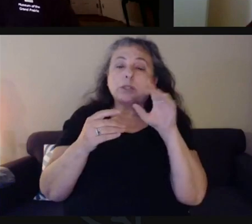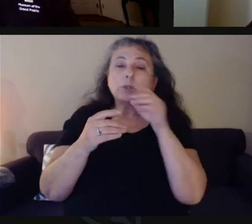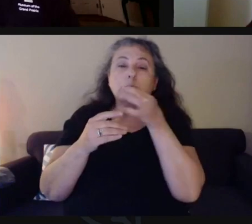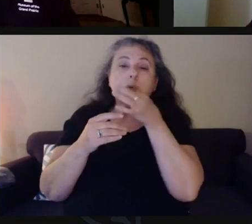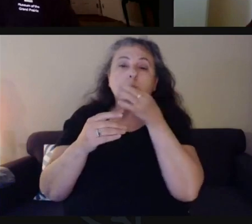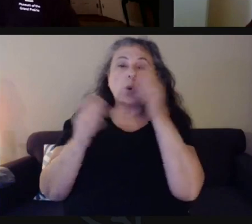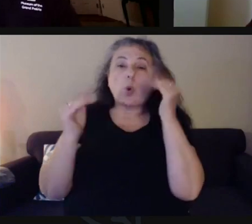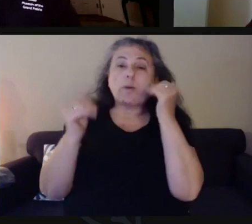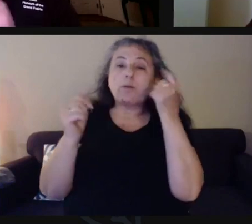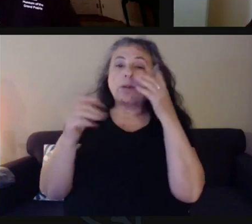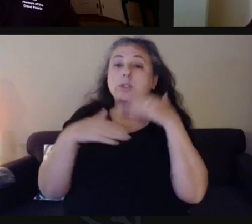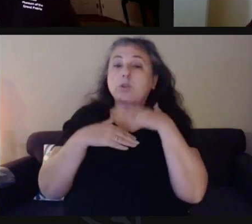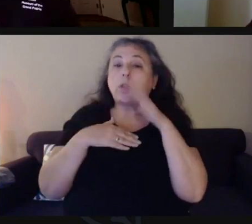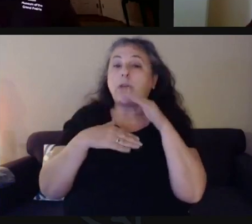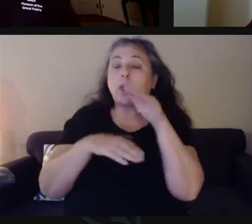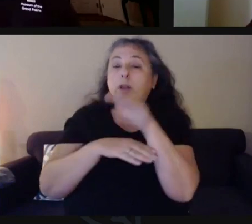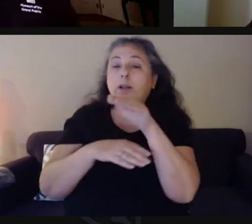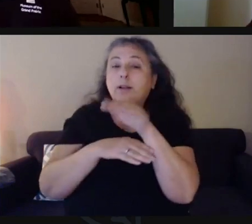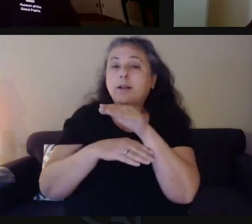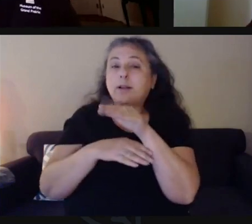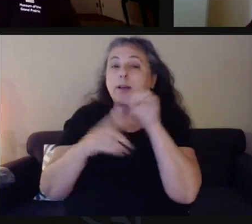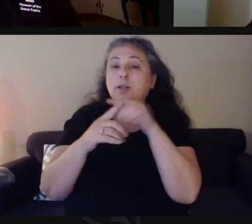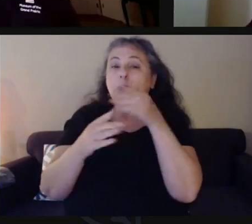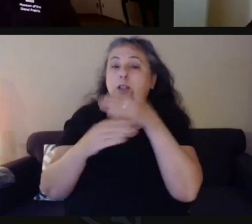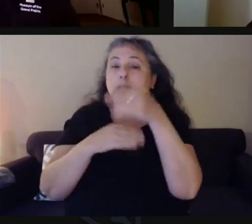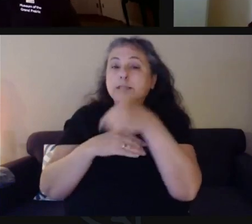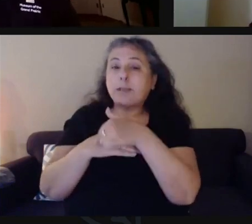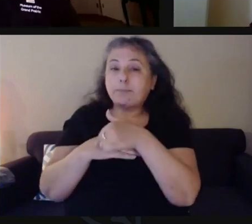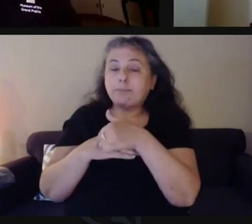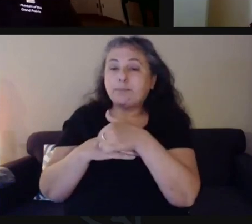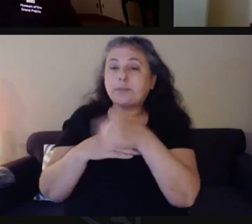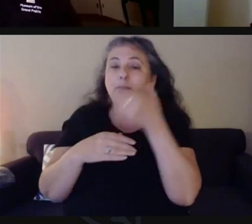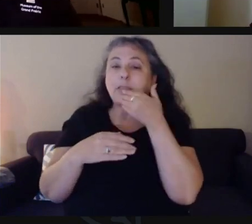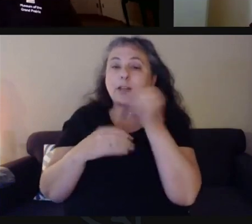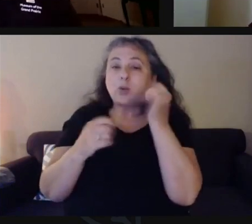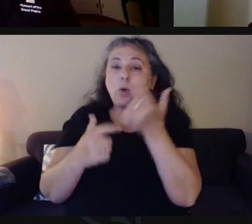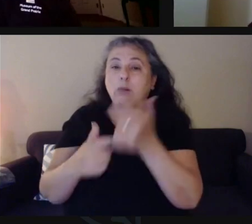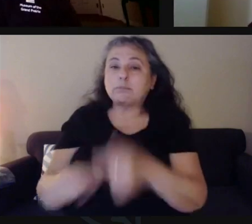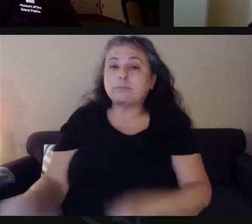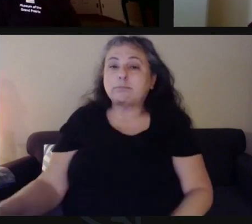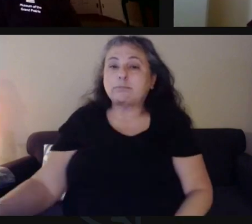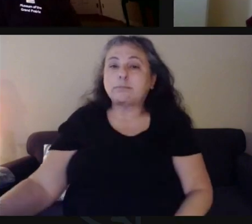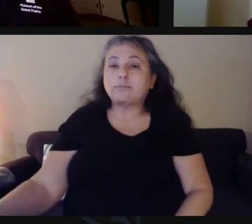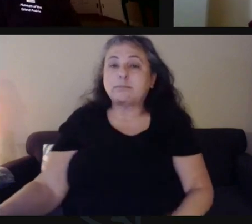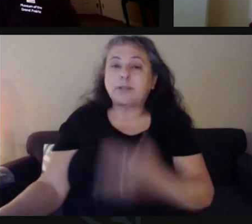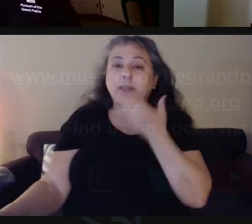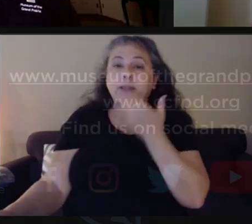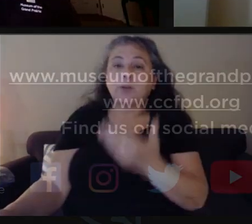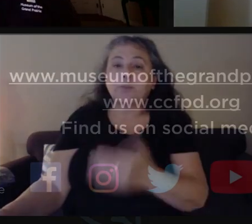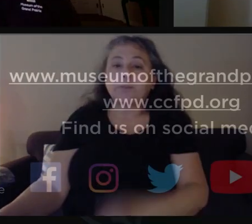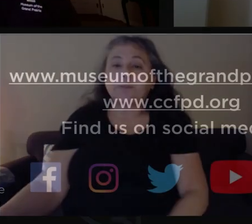enjoys their evening. And until next time, thank you all. Thank you.